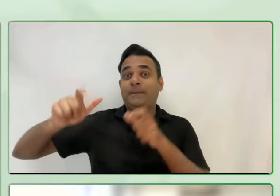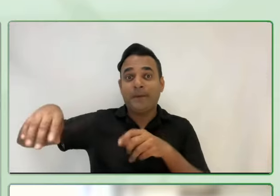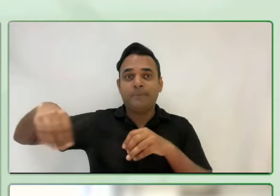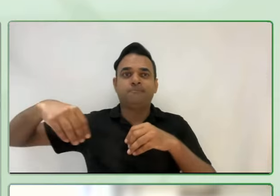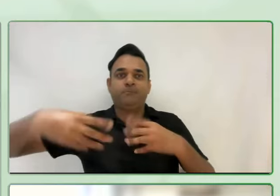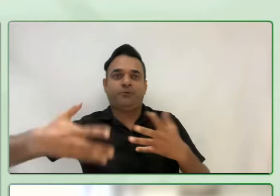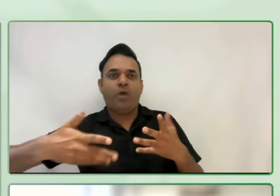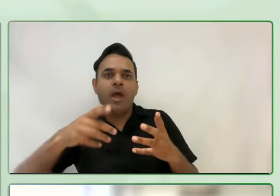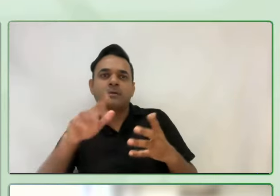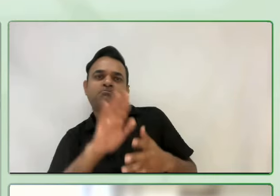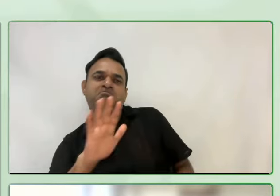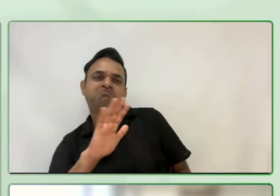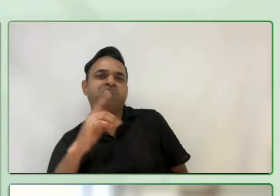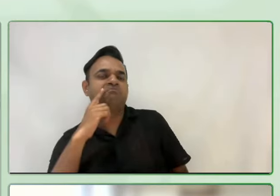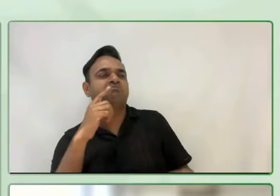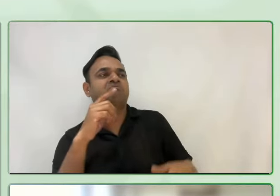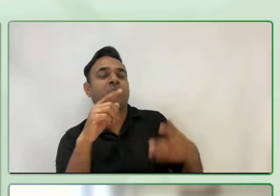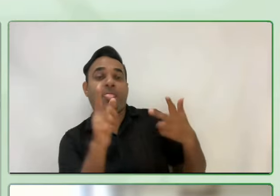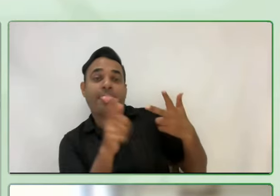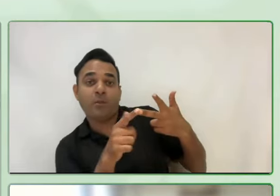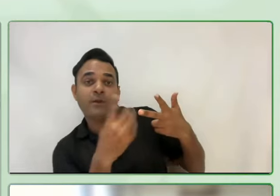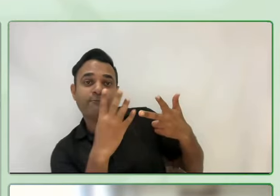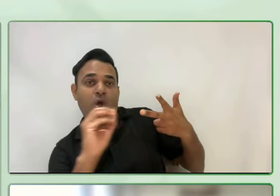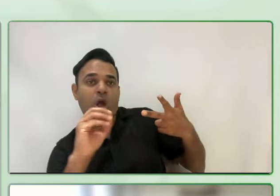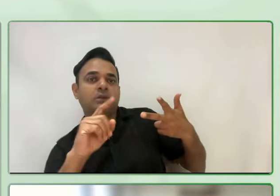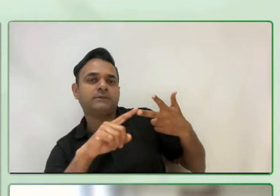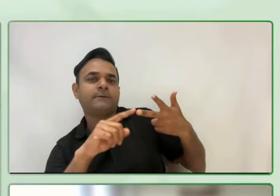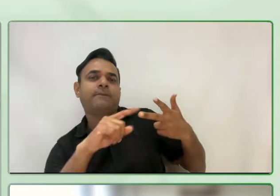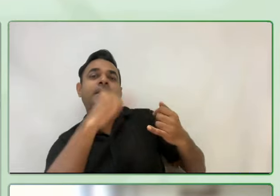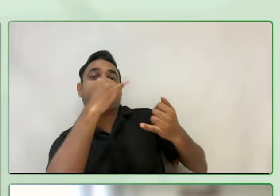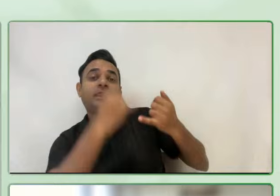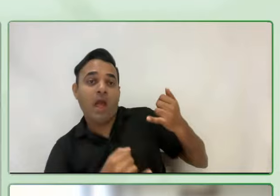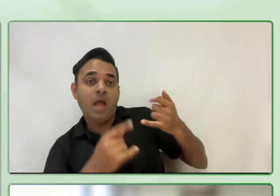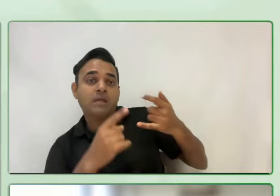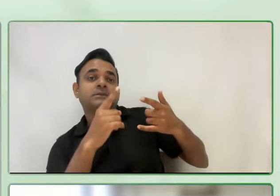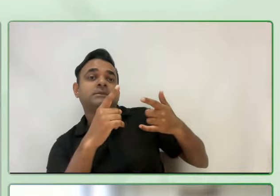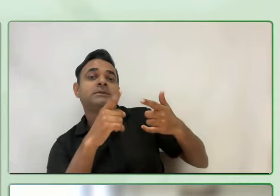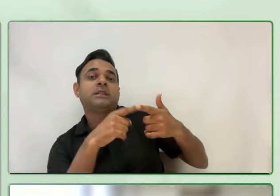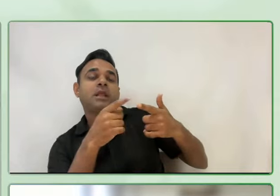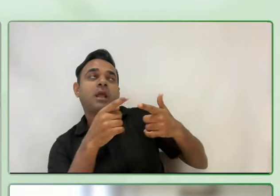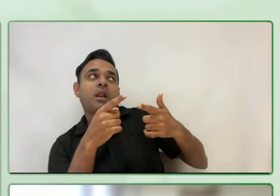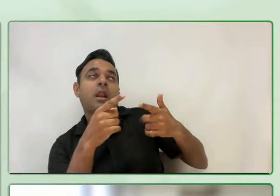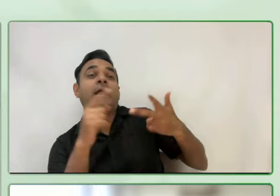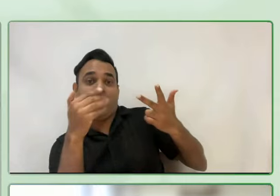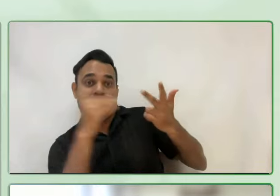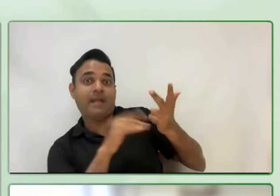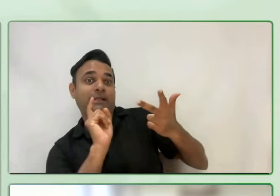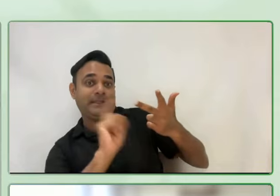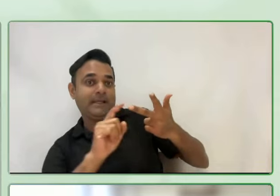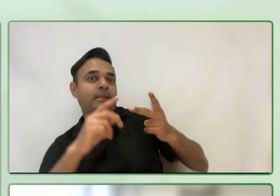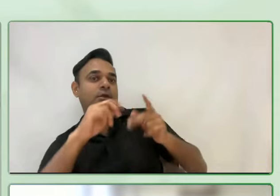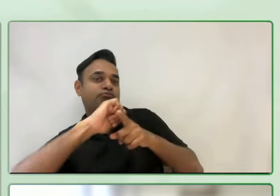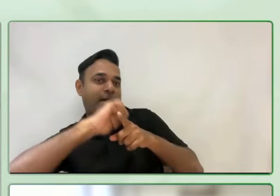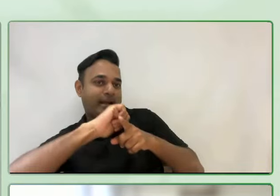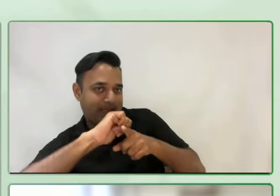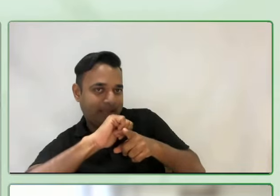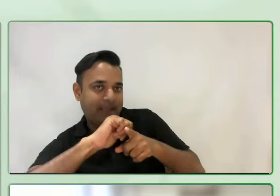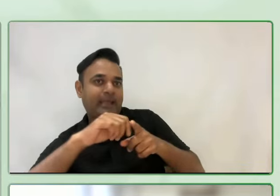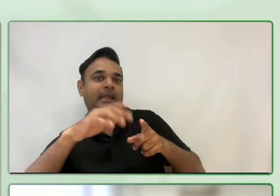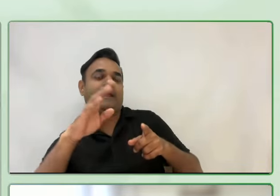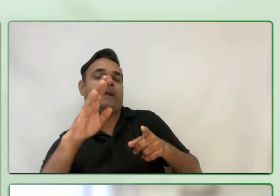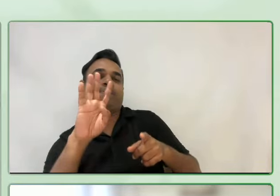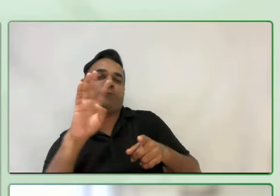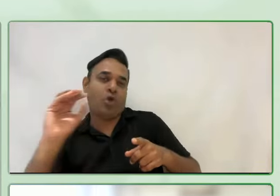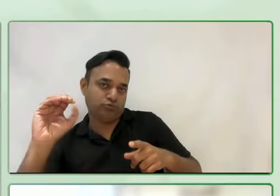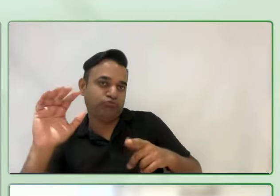in 2016. Doing an adjustment is equivalent to reducing the absenteeism by a disabled person by